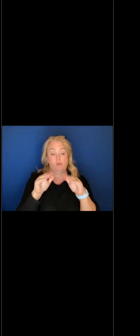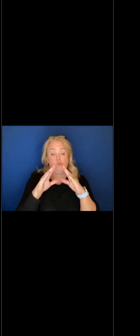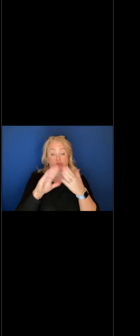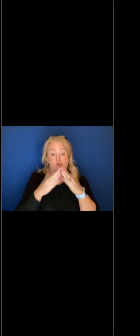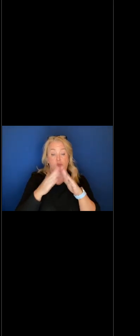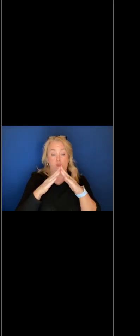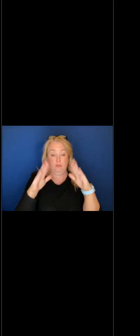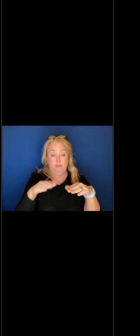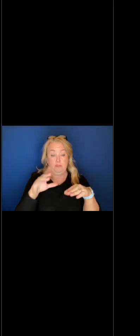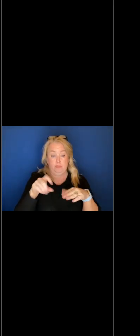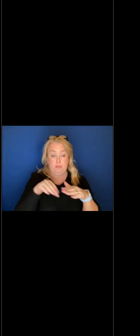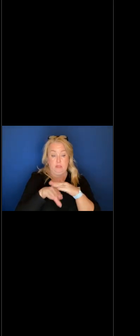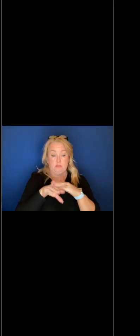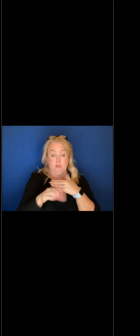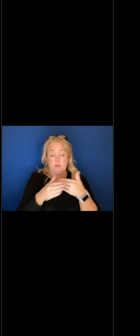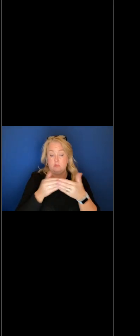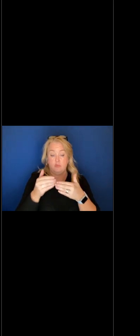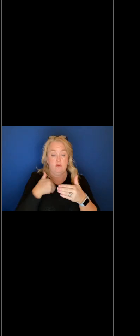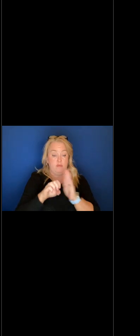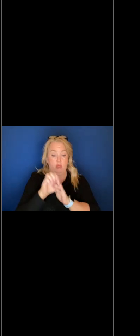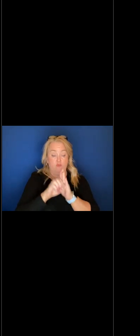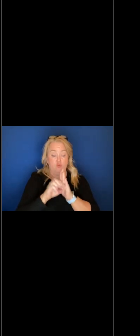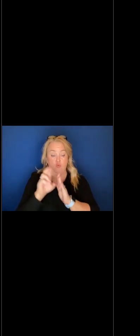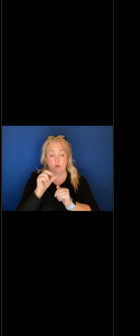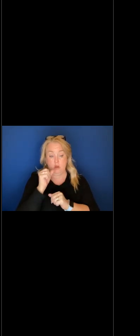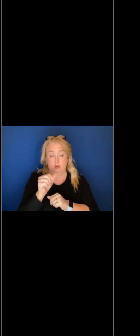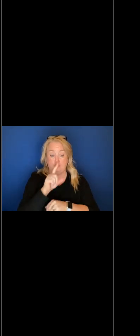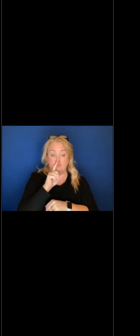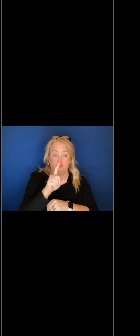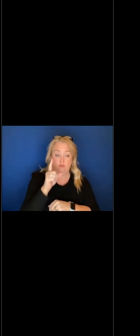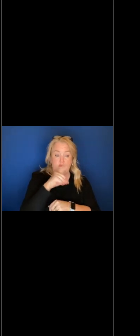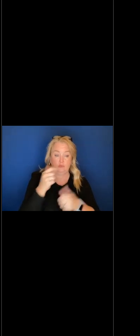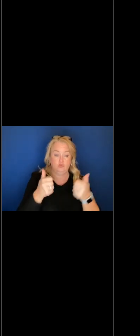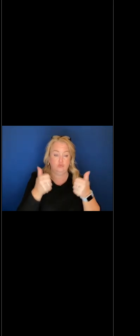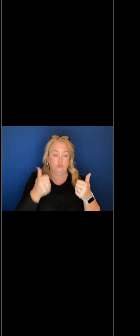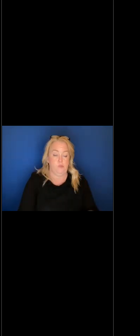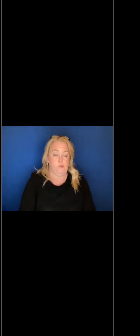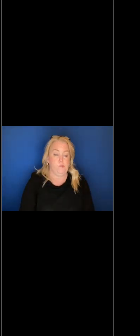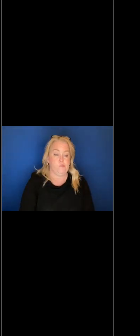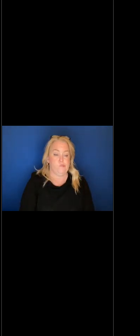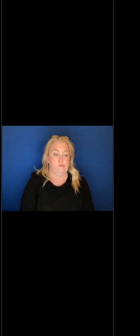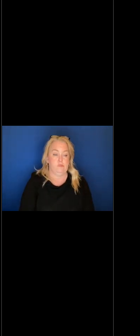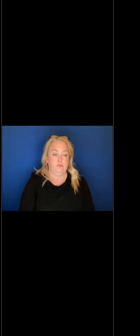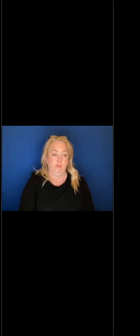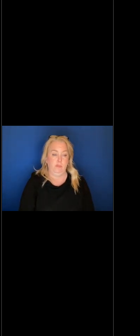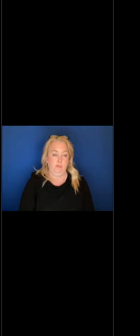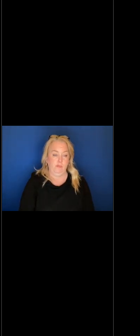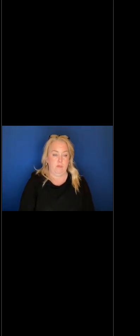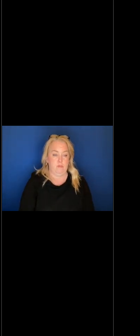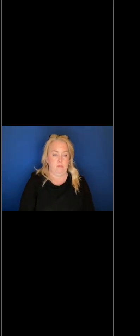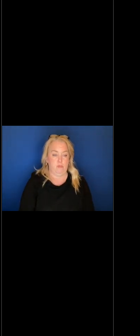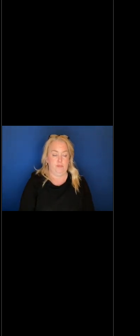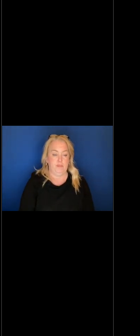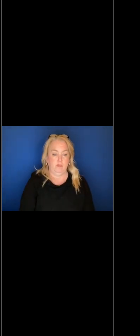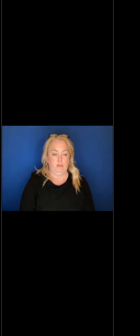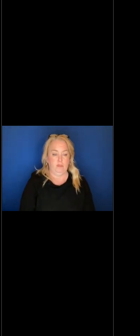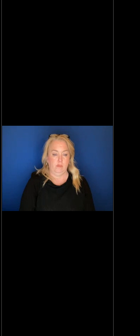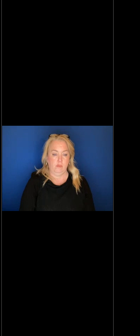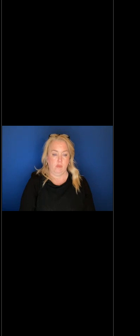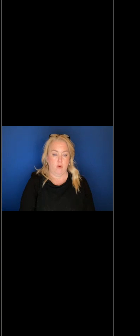not. Is that A, true, or B, false? Let's load that poll for